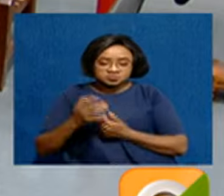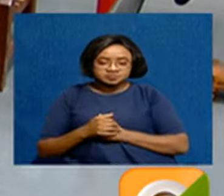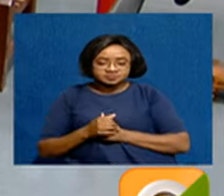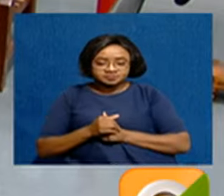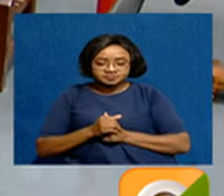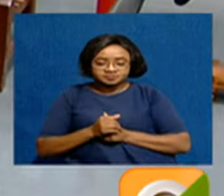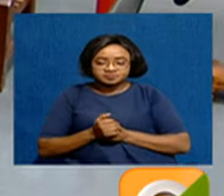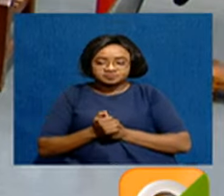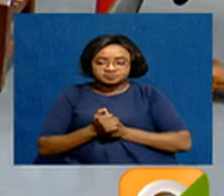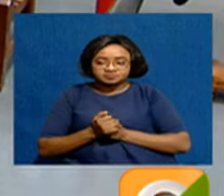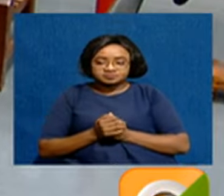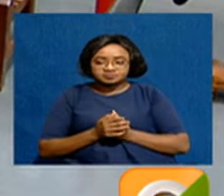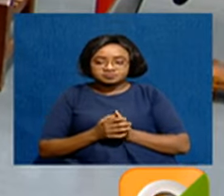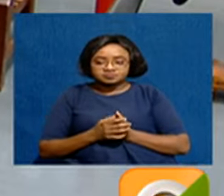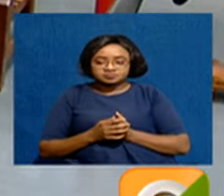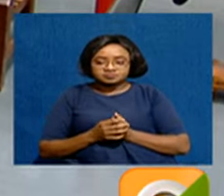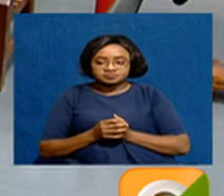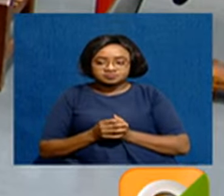But